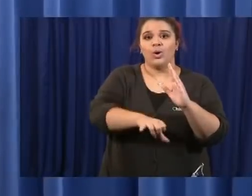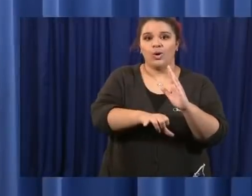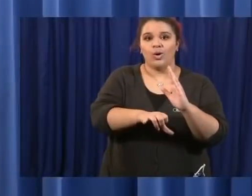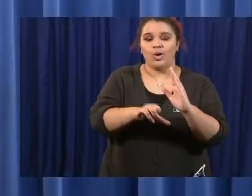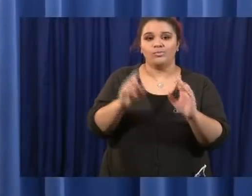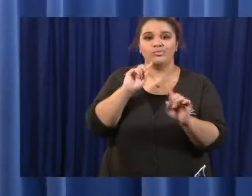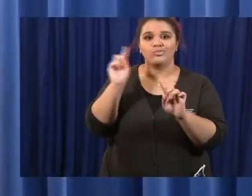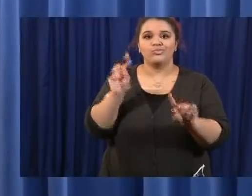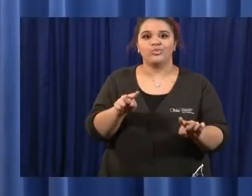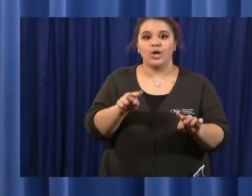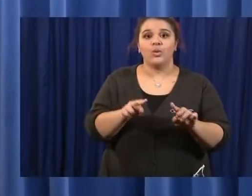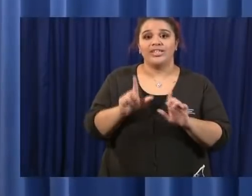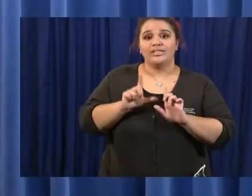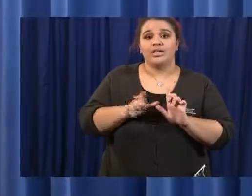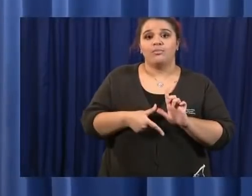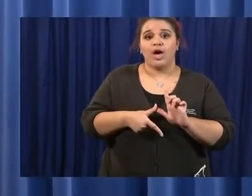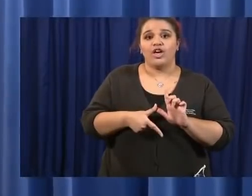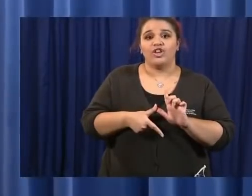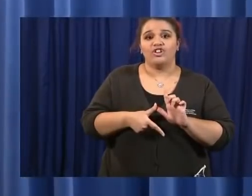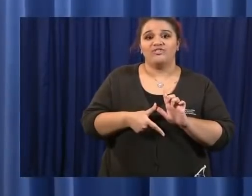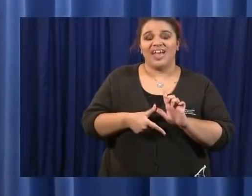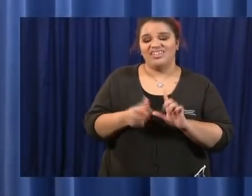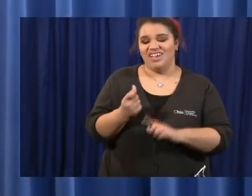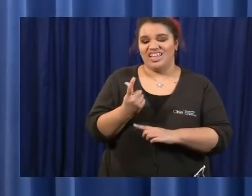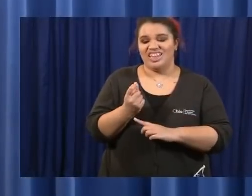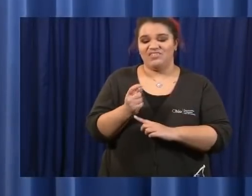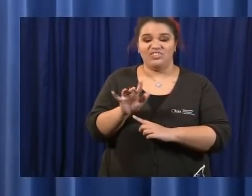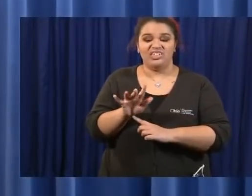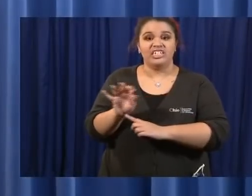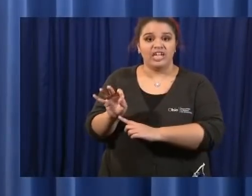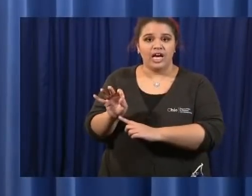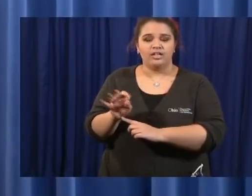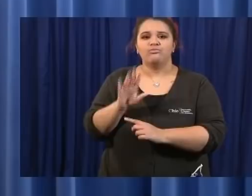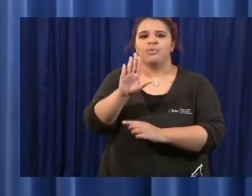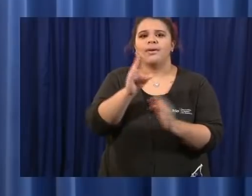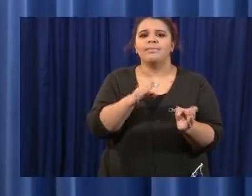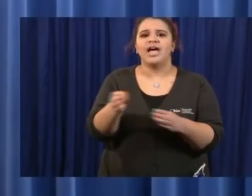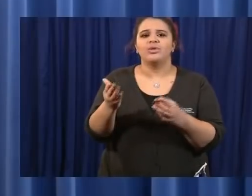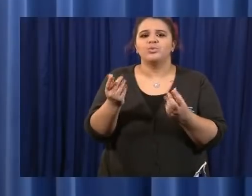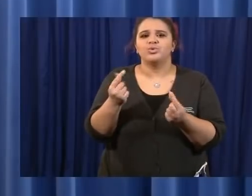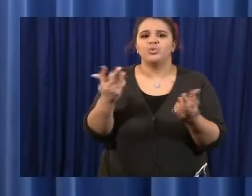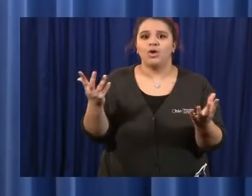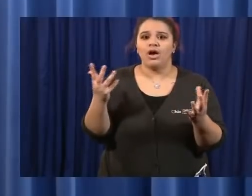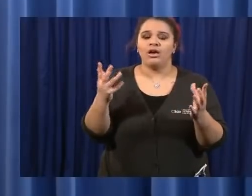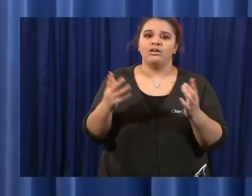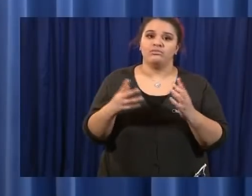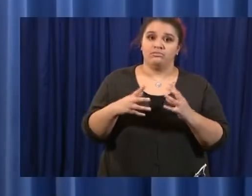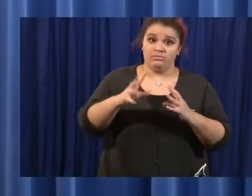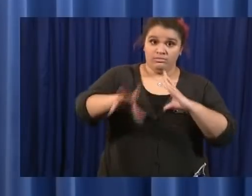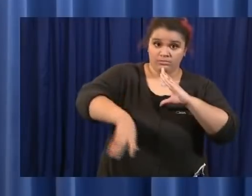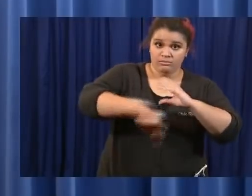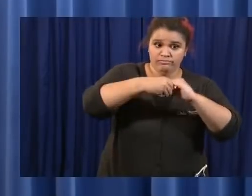it expire to extend it, to modify it? What's in the plan?